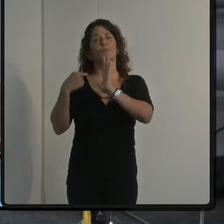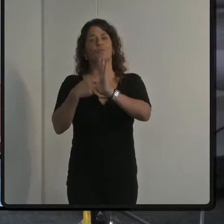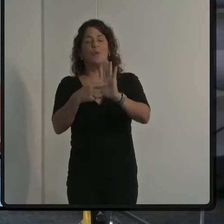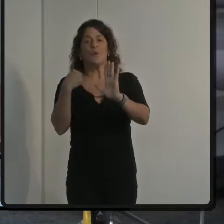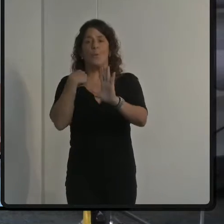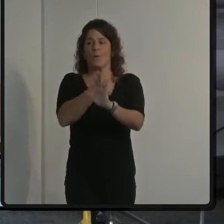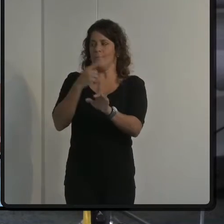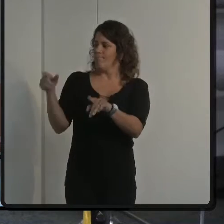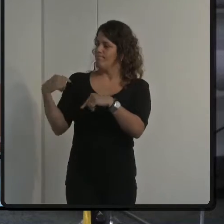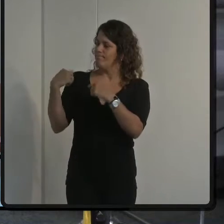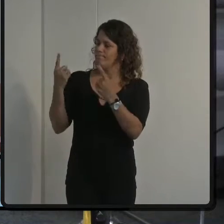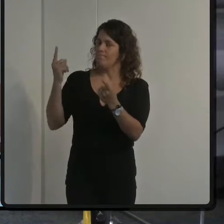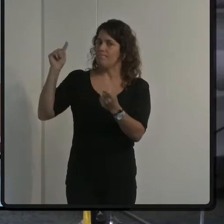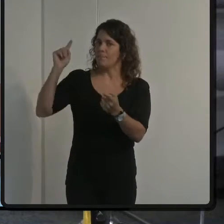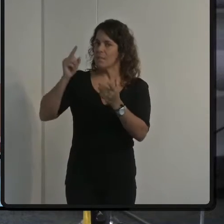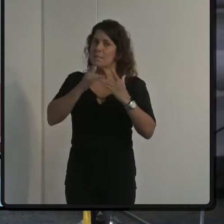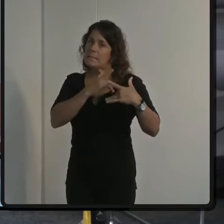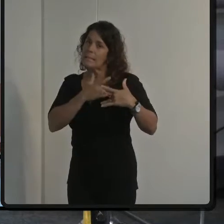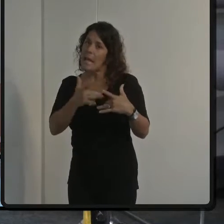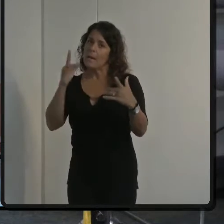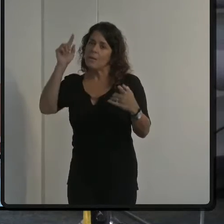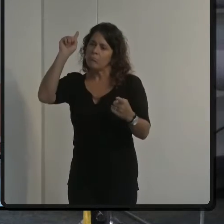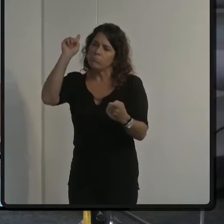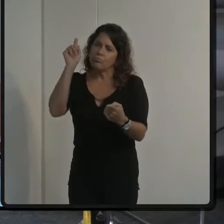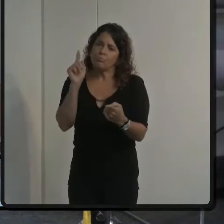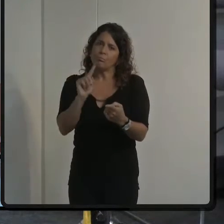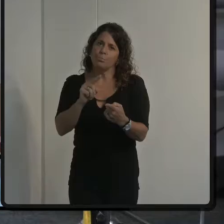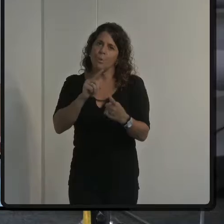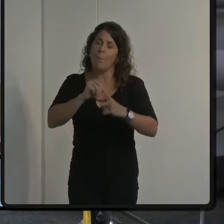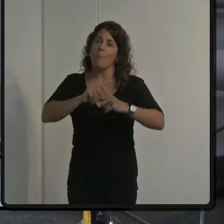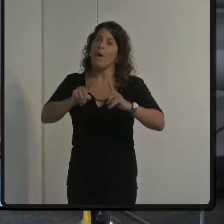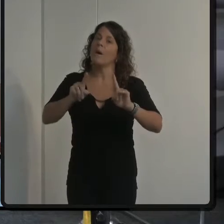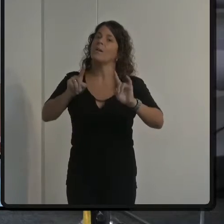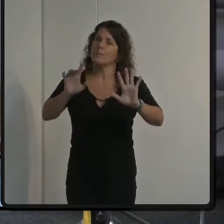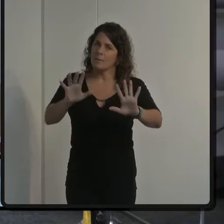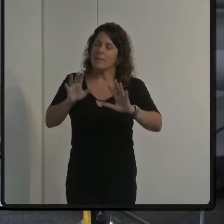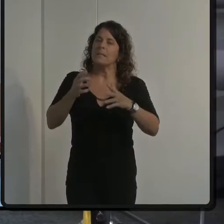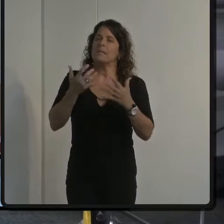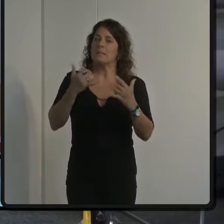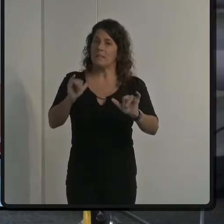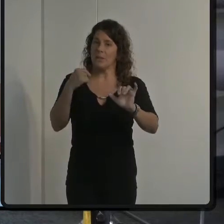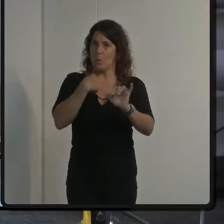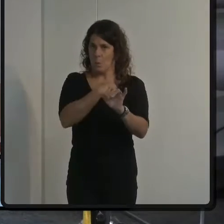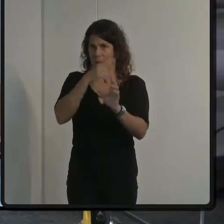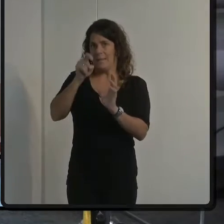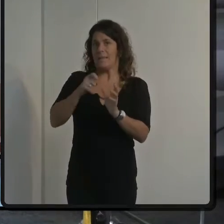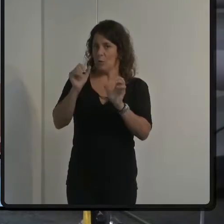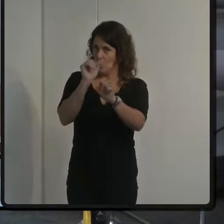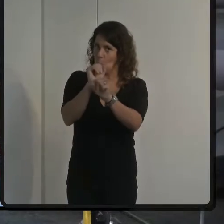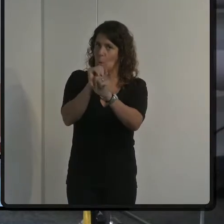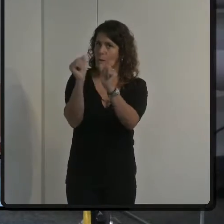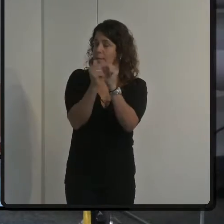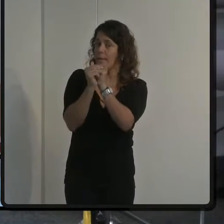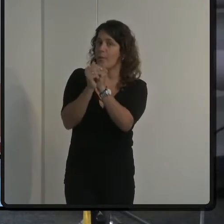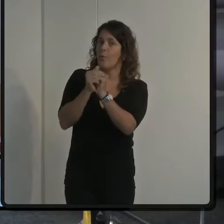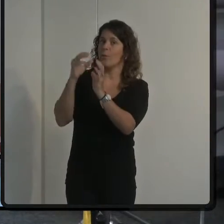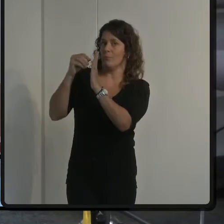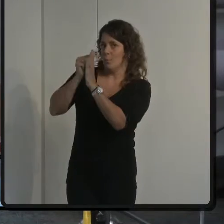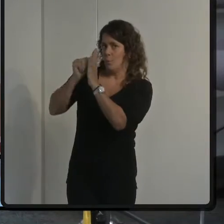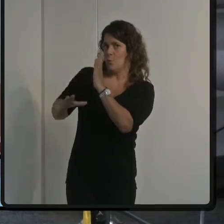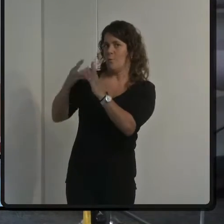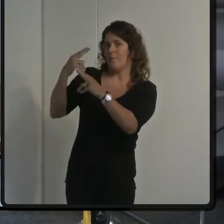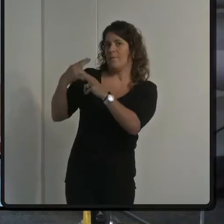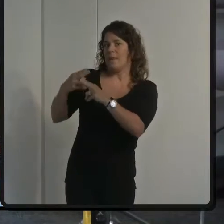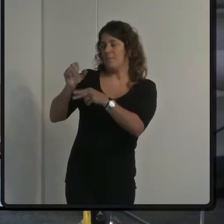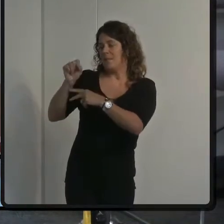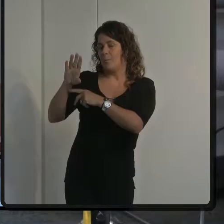downwards. Again, however, we still have a lot more work to do to get off the state monitoring list. Earlier this week,